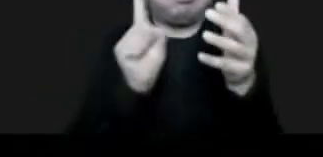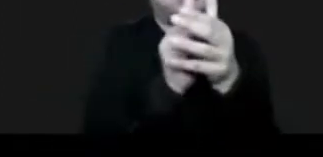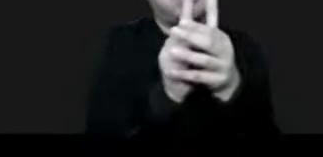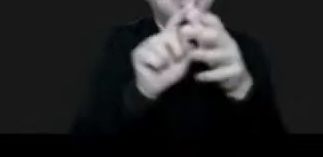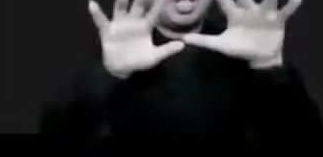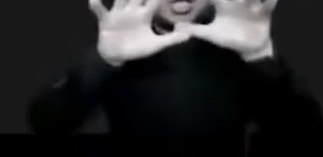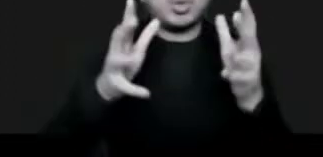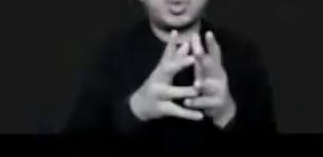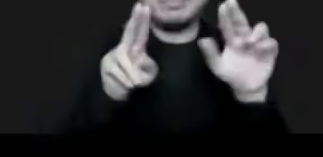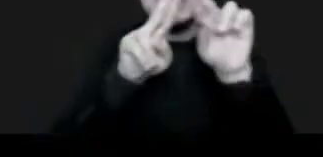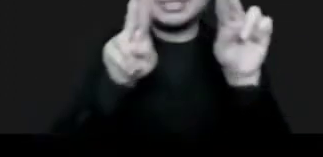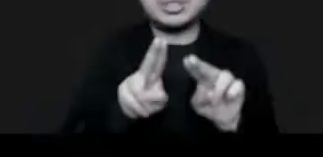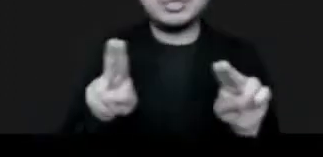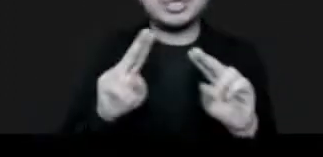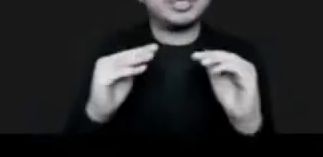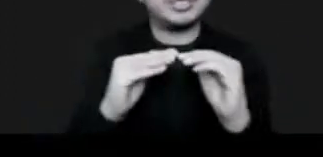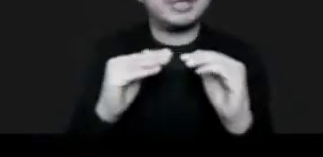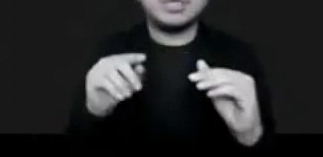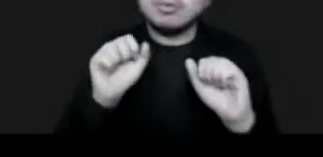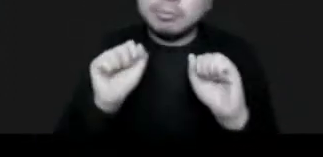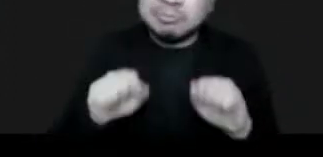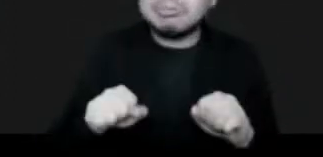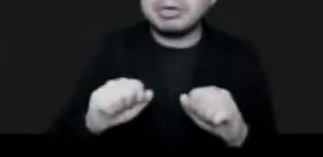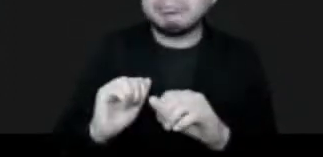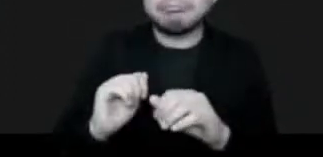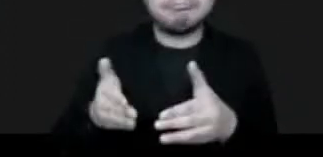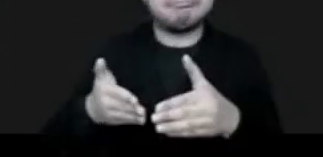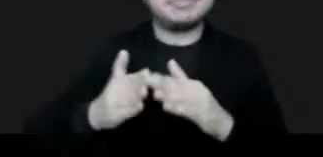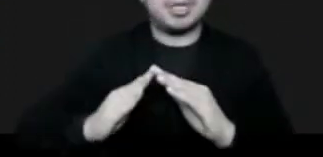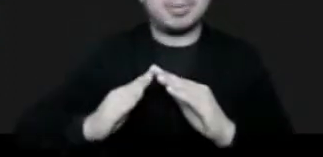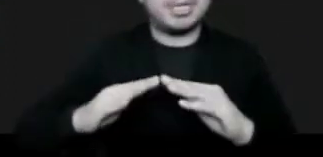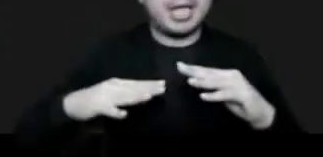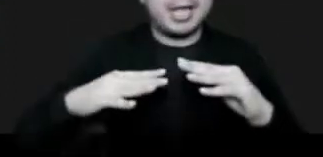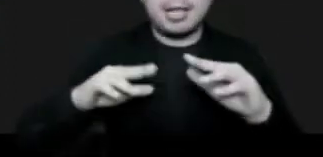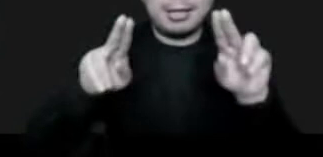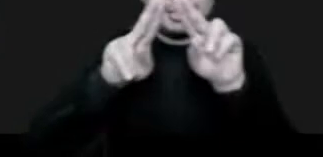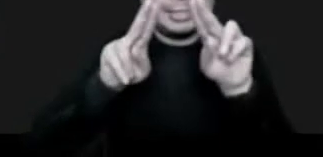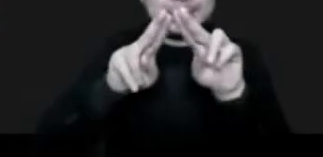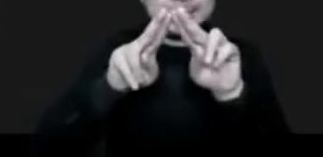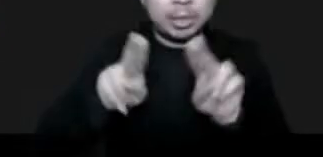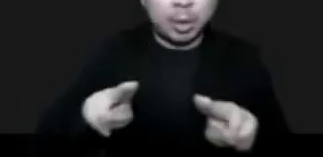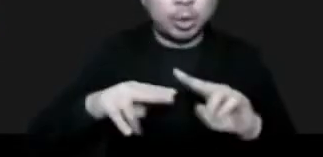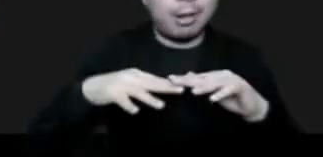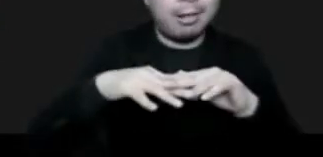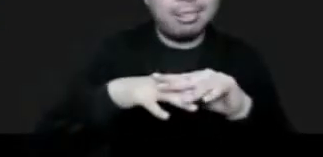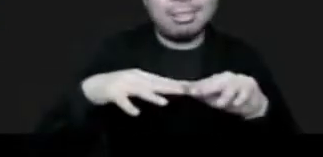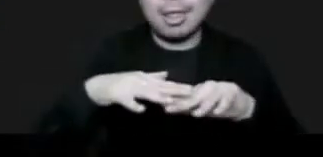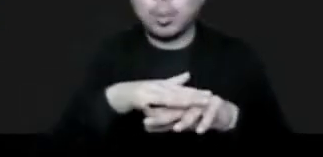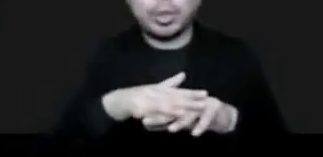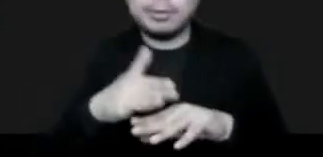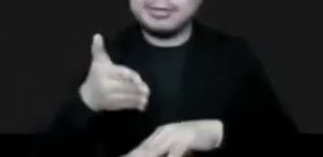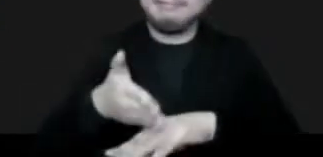form national networks, strengthen regional networks, and organize dialogues to